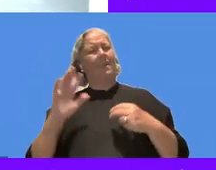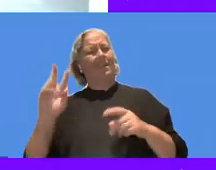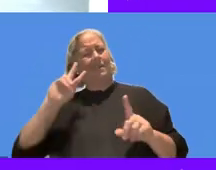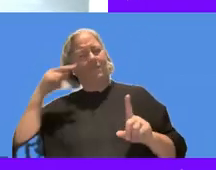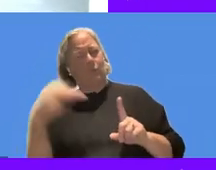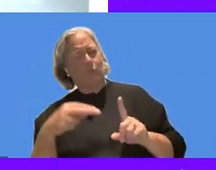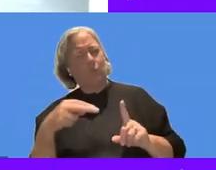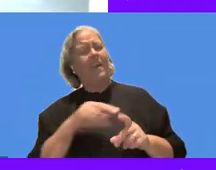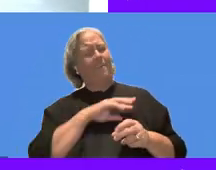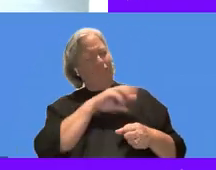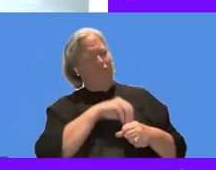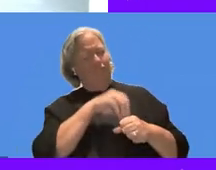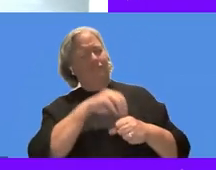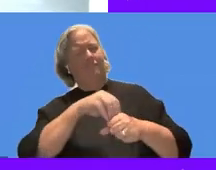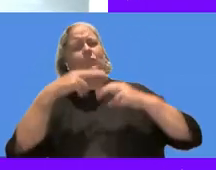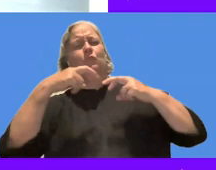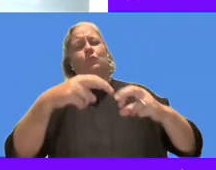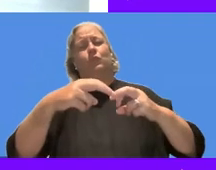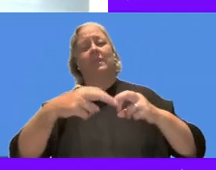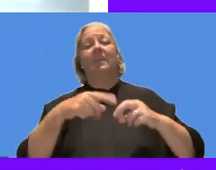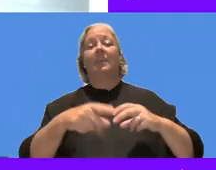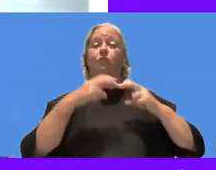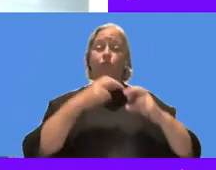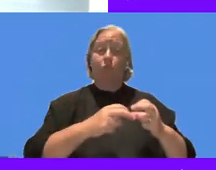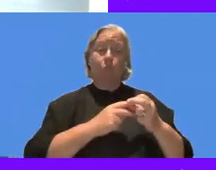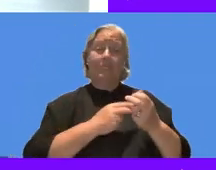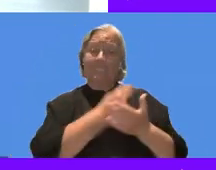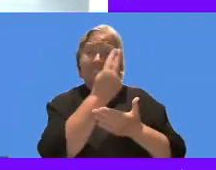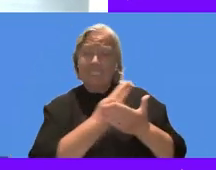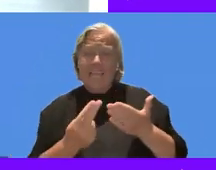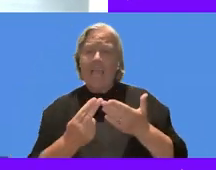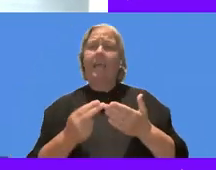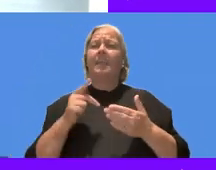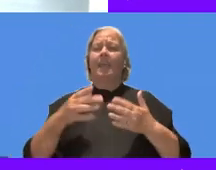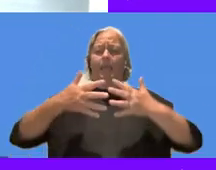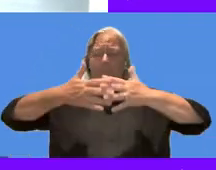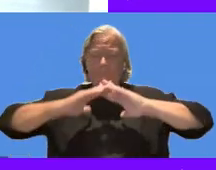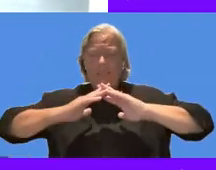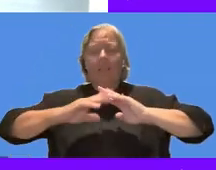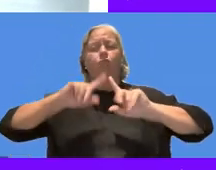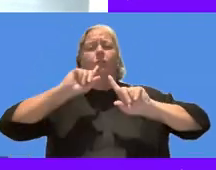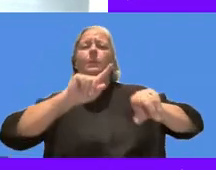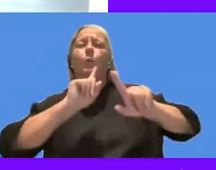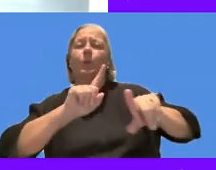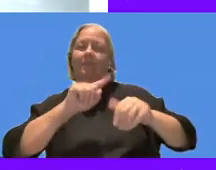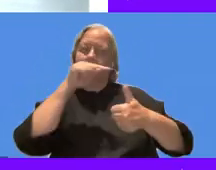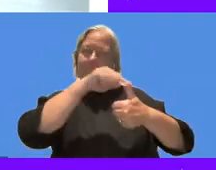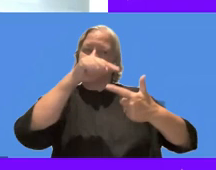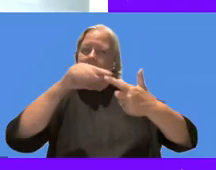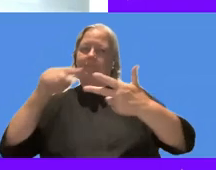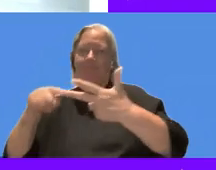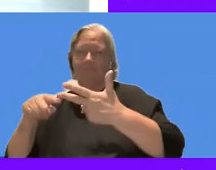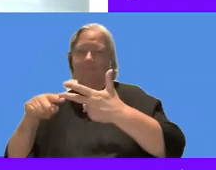research process, including research design, implementation, and reporting. And so it is important, particularly when I think about the